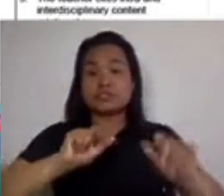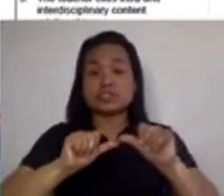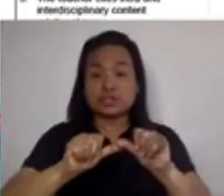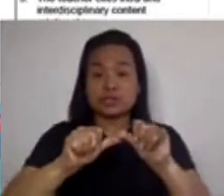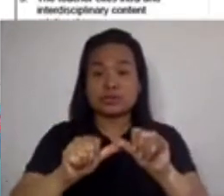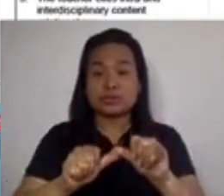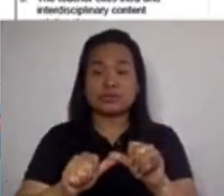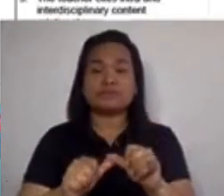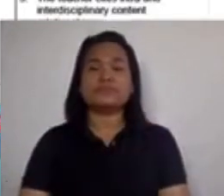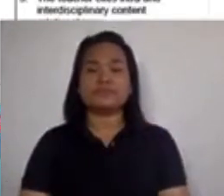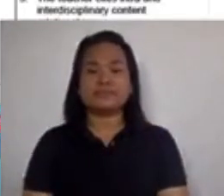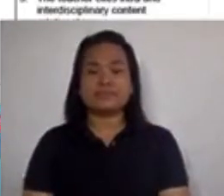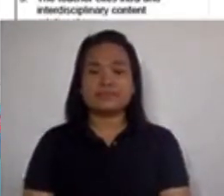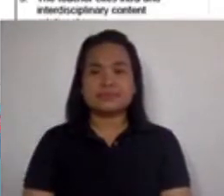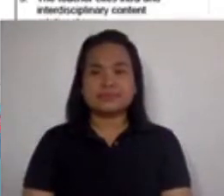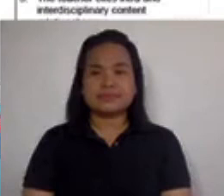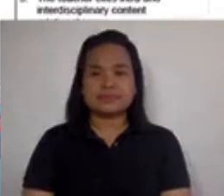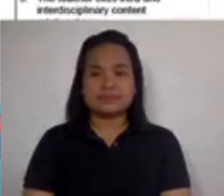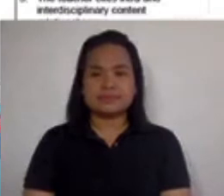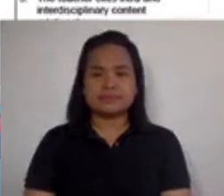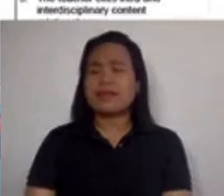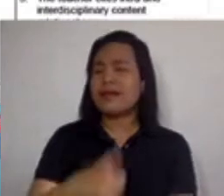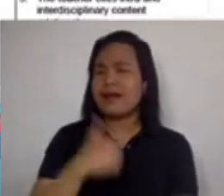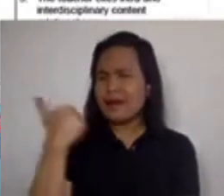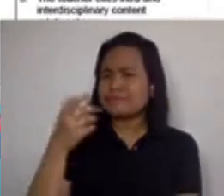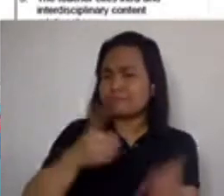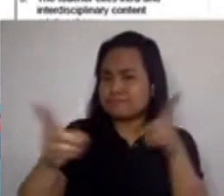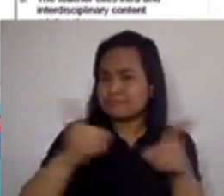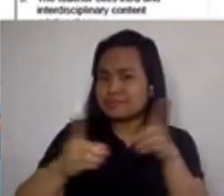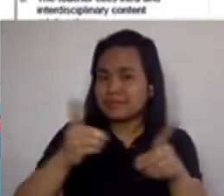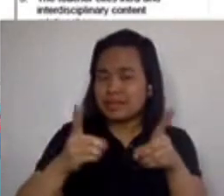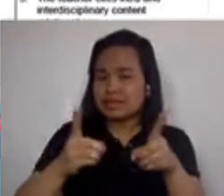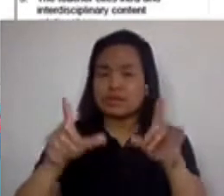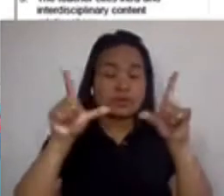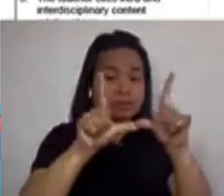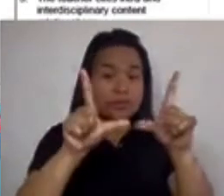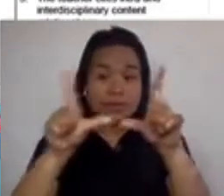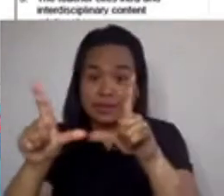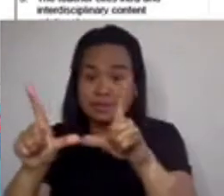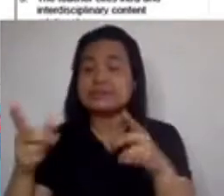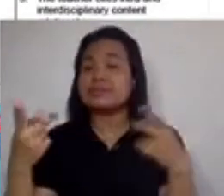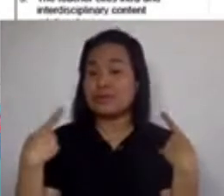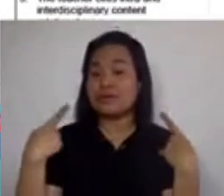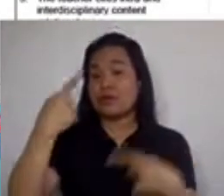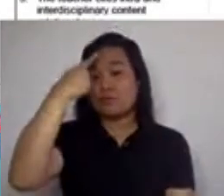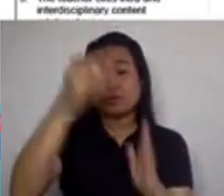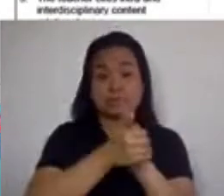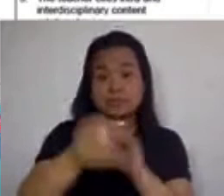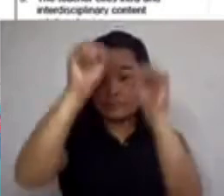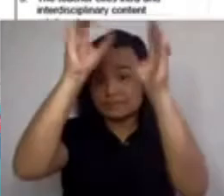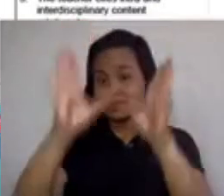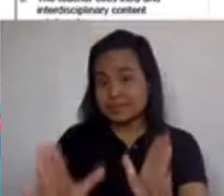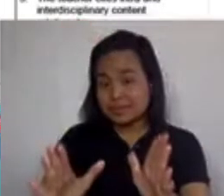addition, aside from the descriptions of the levels that we have for the proficient teacher, underneath it, we also